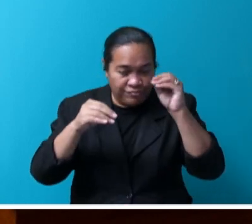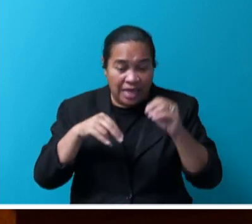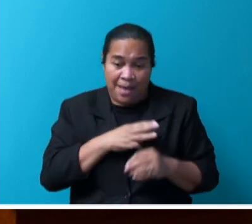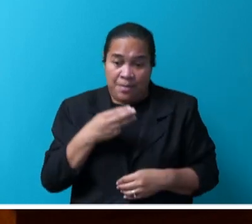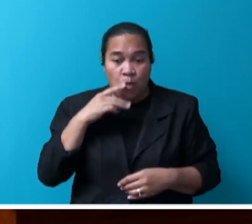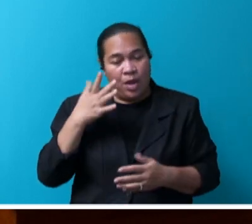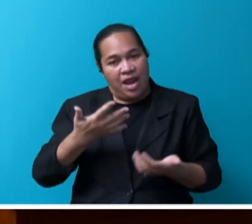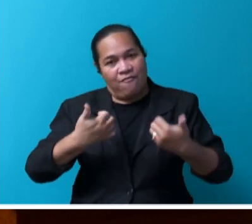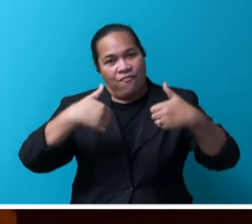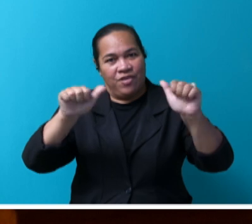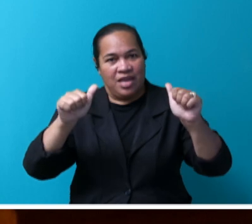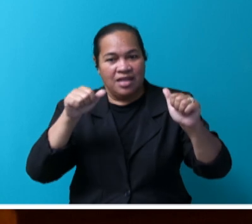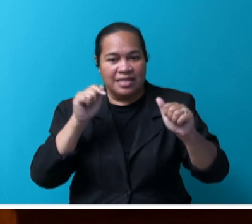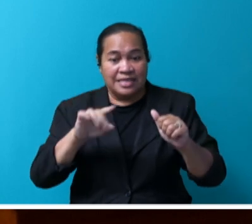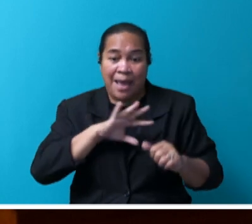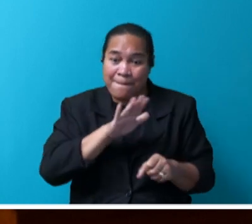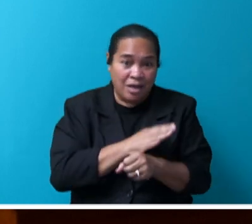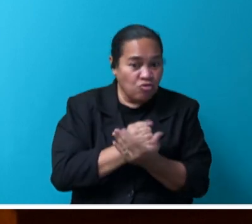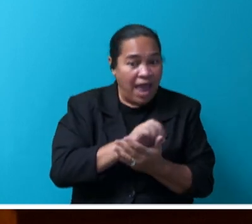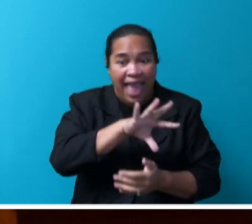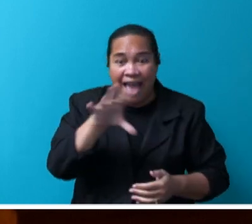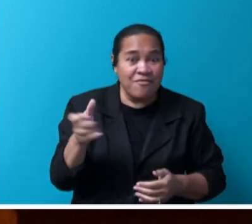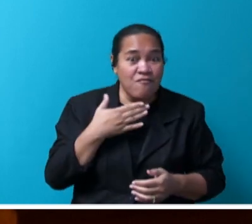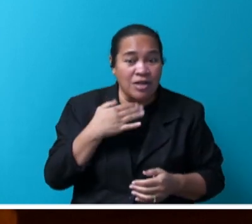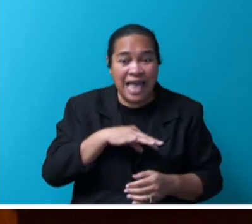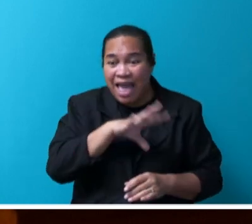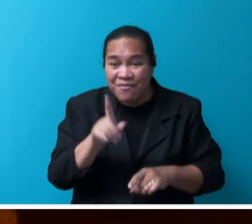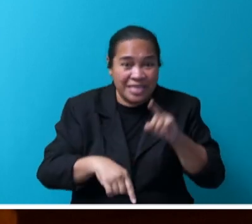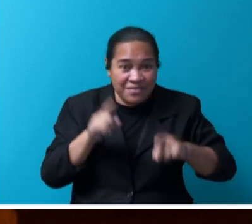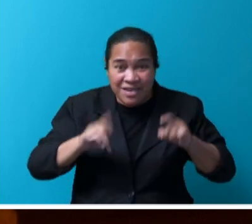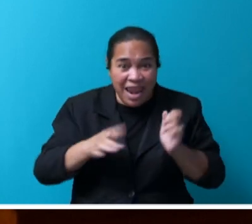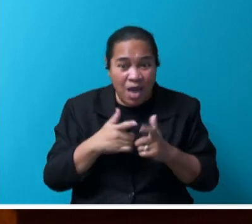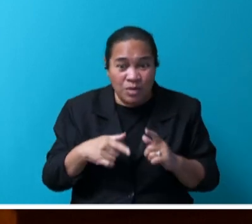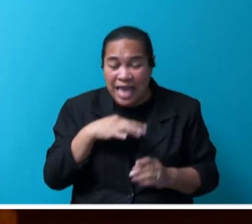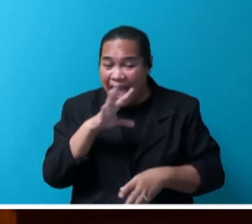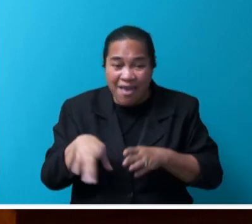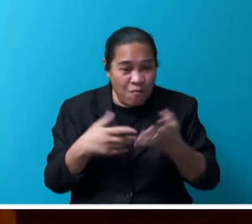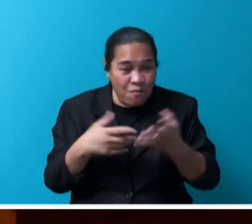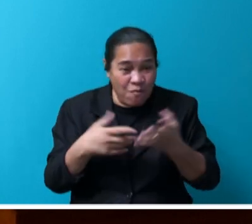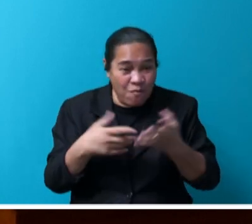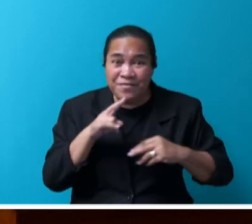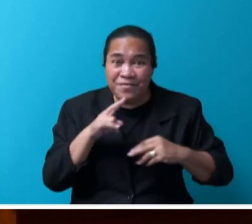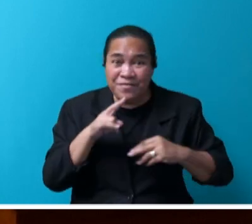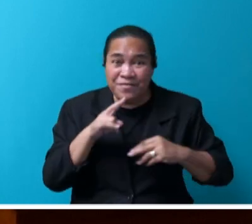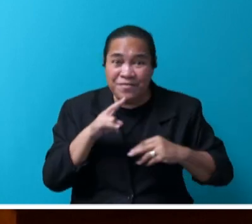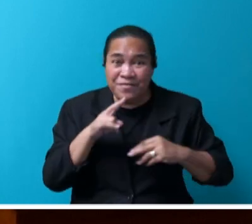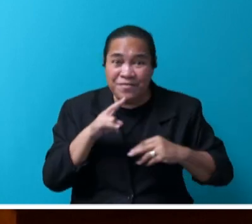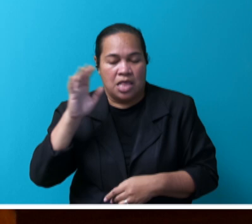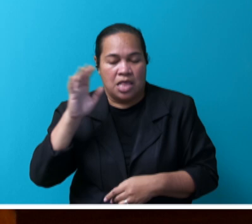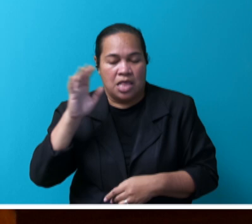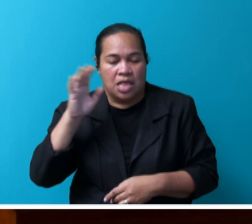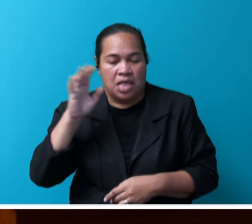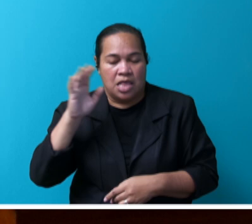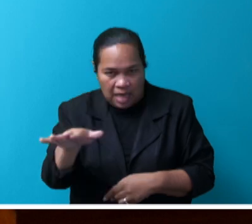officers at the ministry and media liaison offices across all government ministries, led by experts from